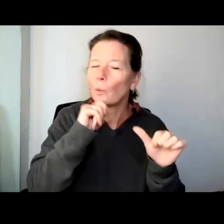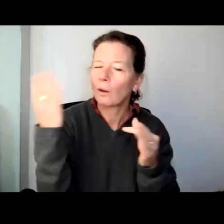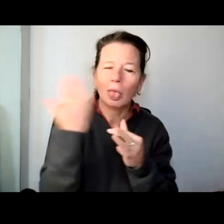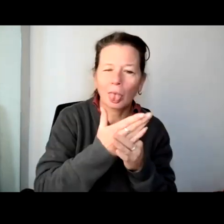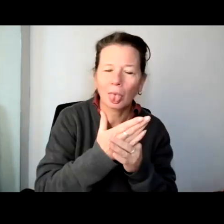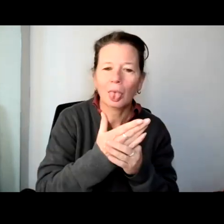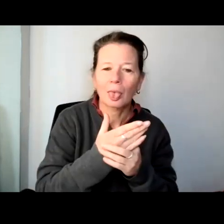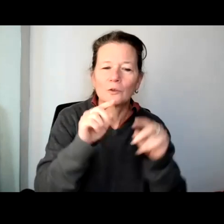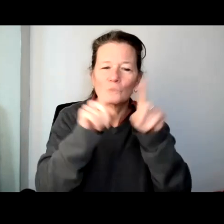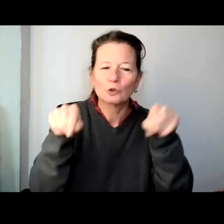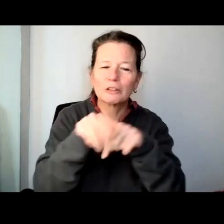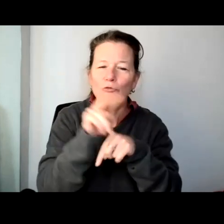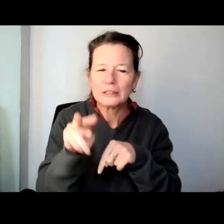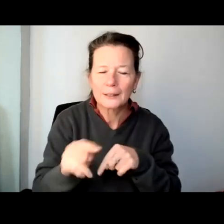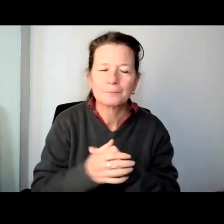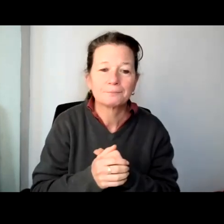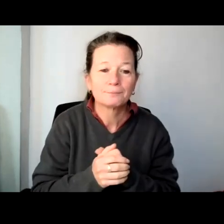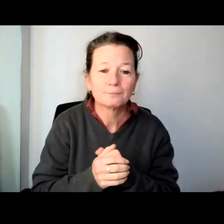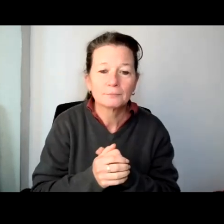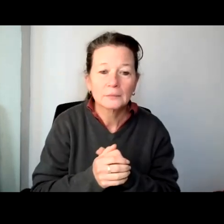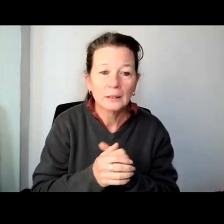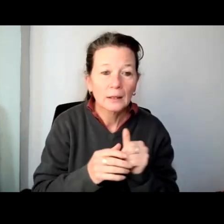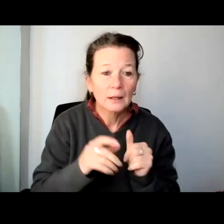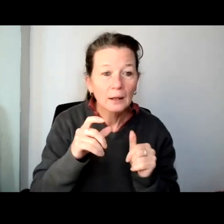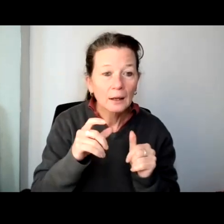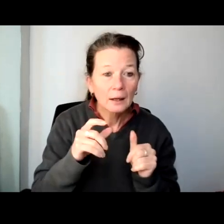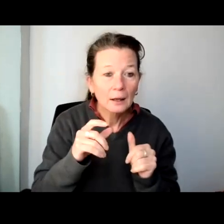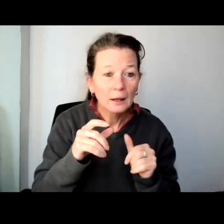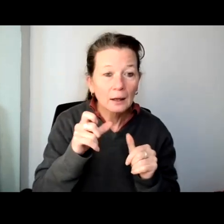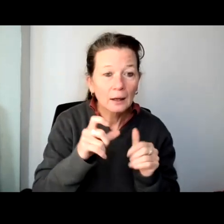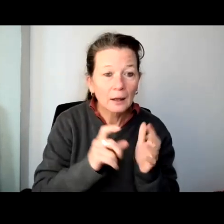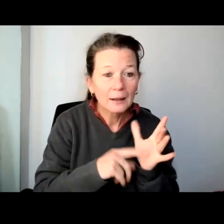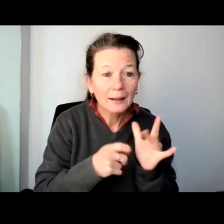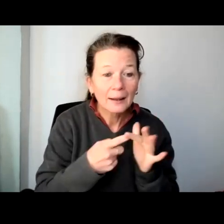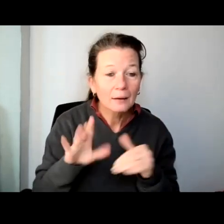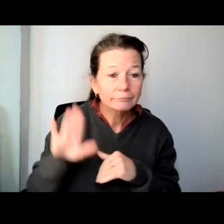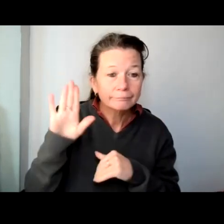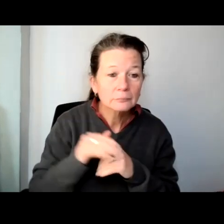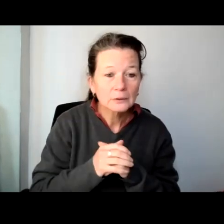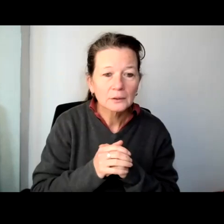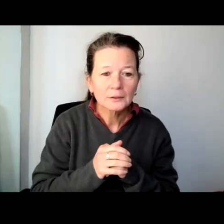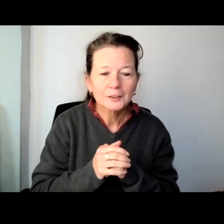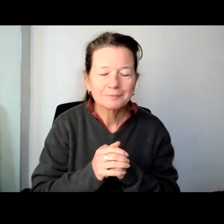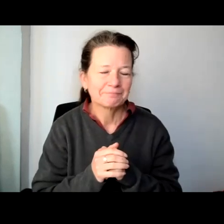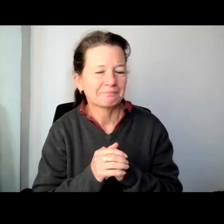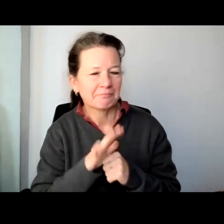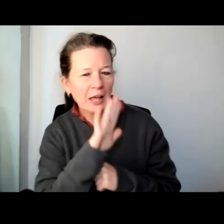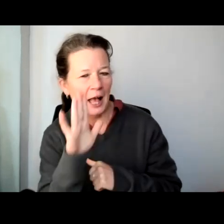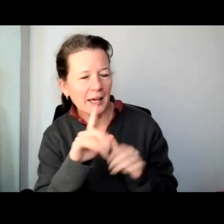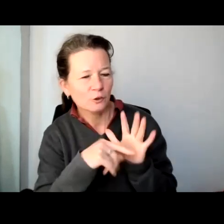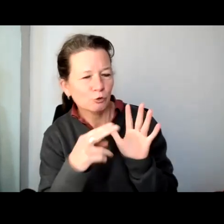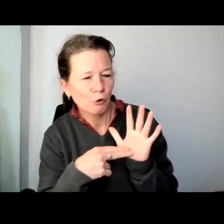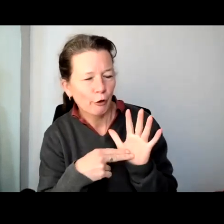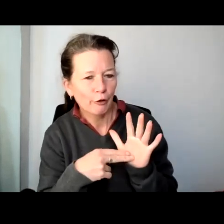screen readers. Claire's got her hand up. So Claire. Hi John. A couple of people can